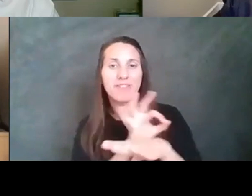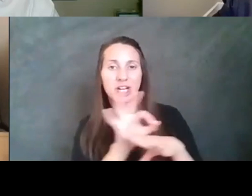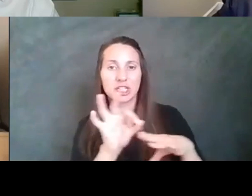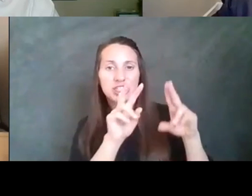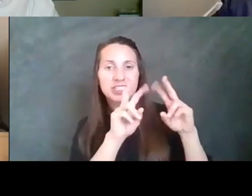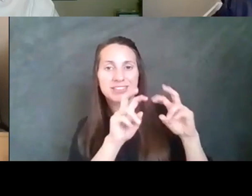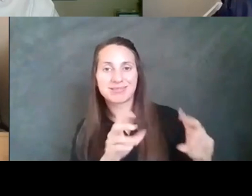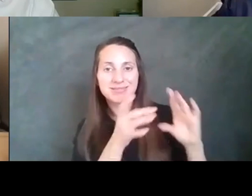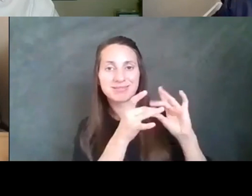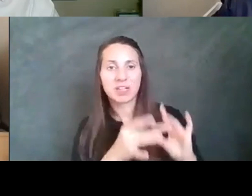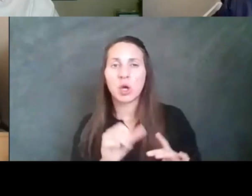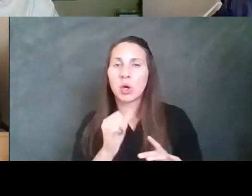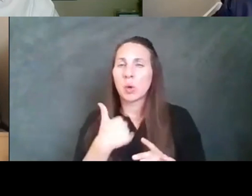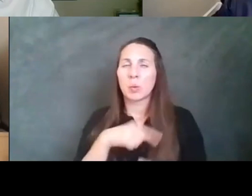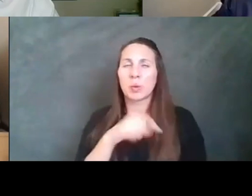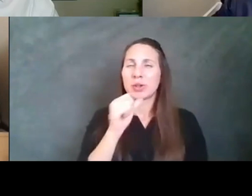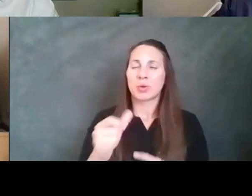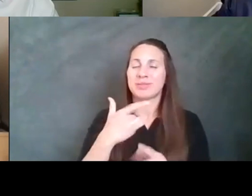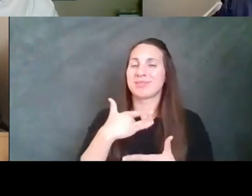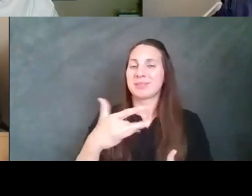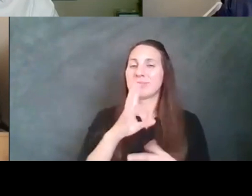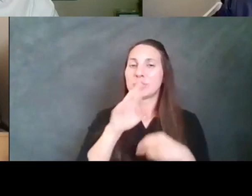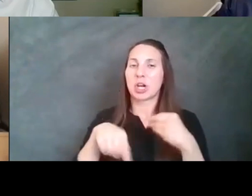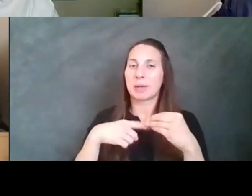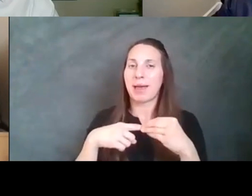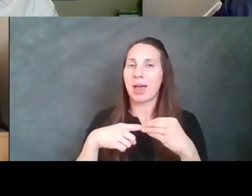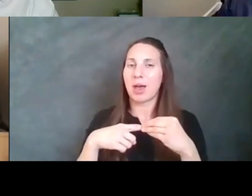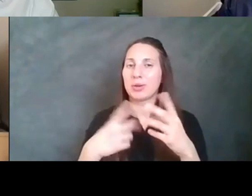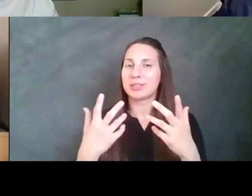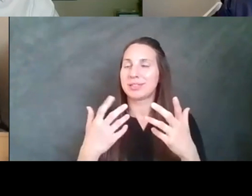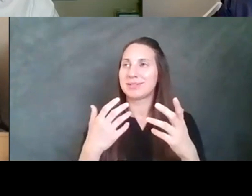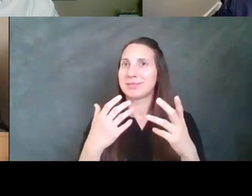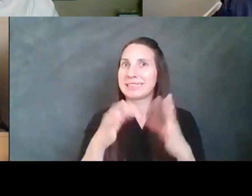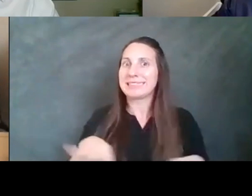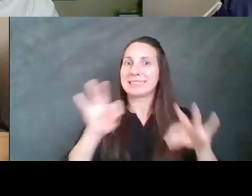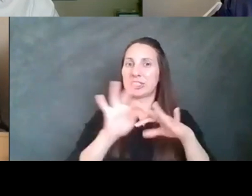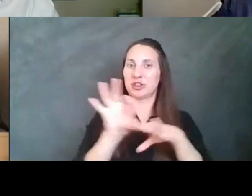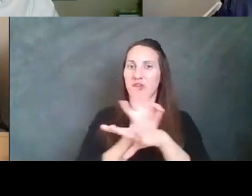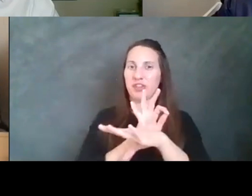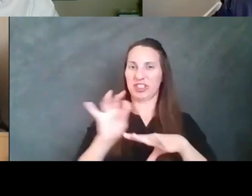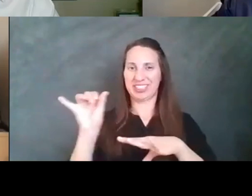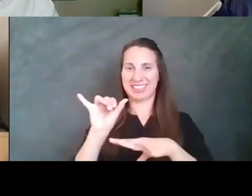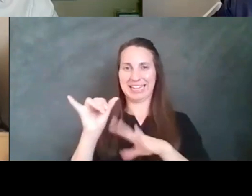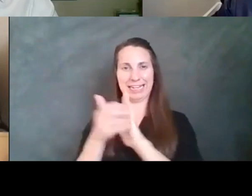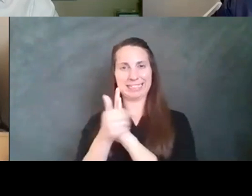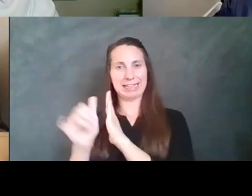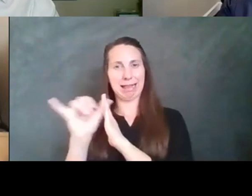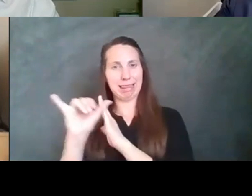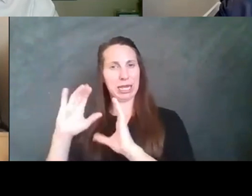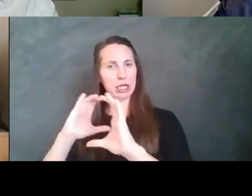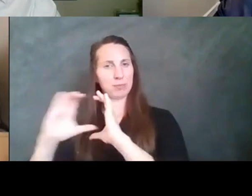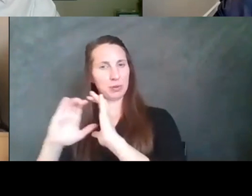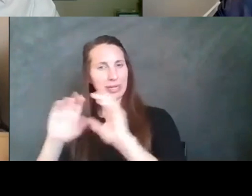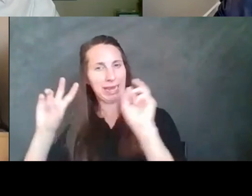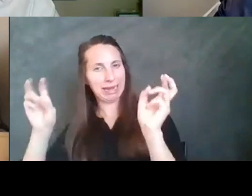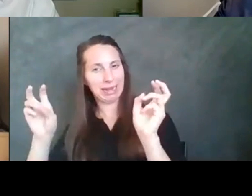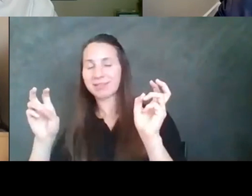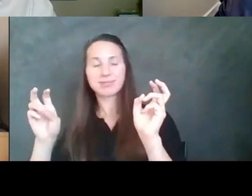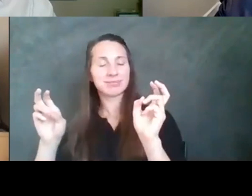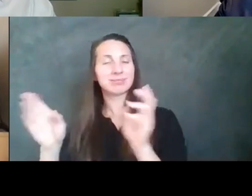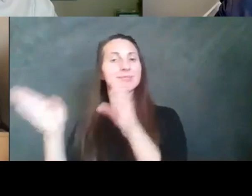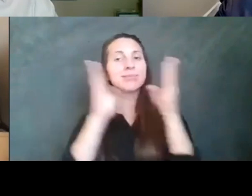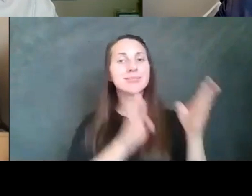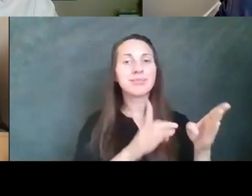about essential functions in terms of a skill like communicating. We look at what the job actually requires. So a